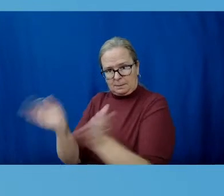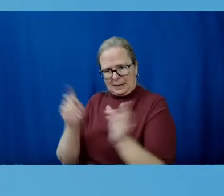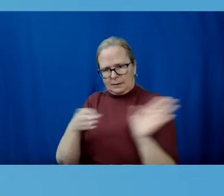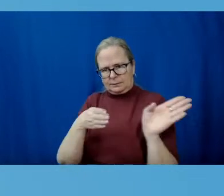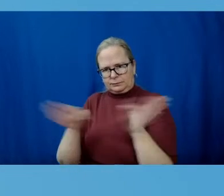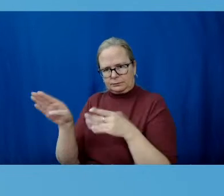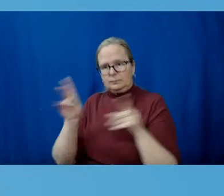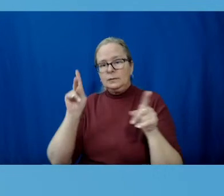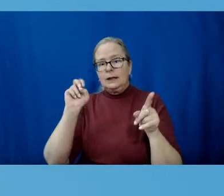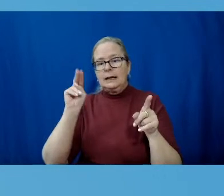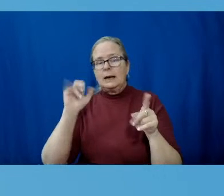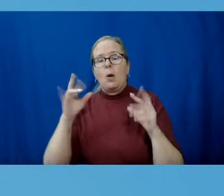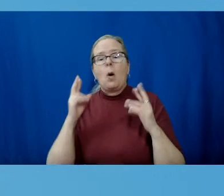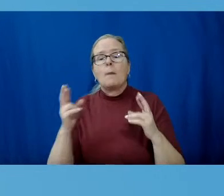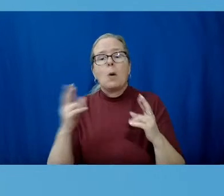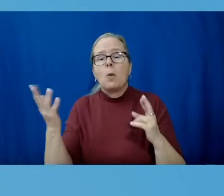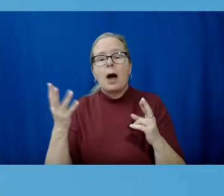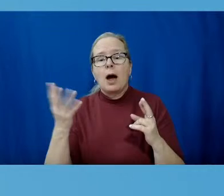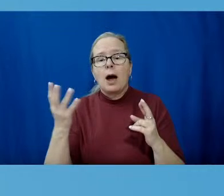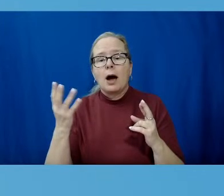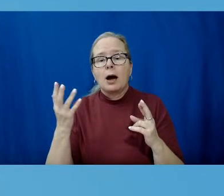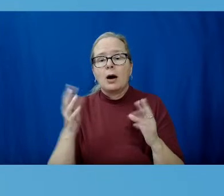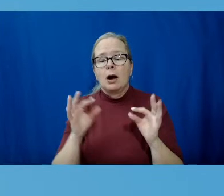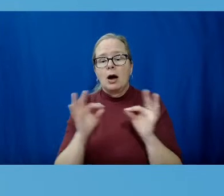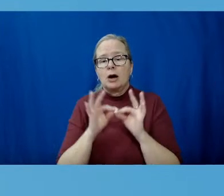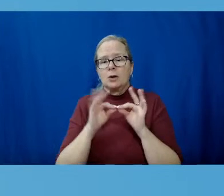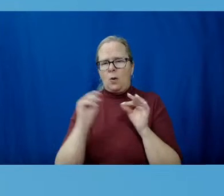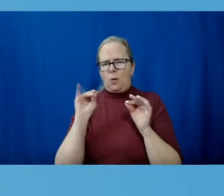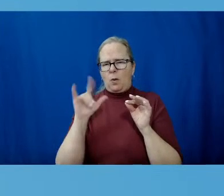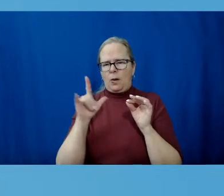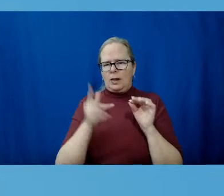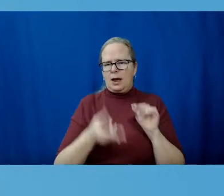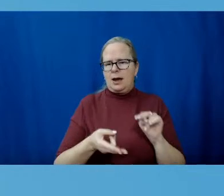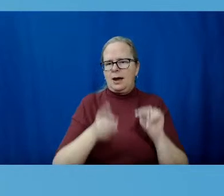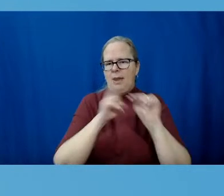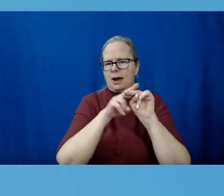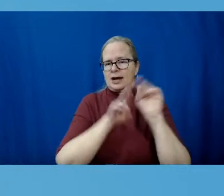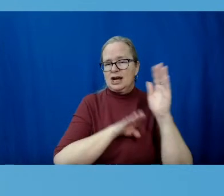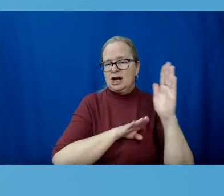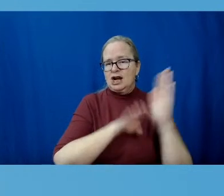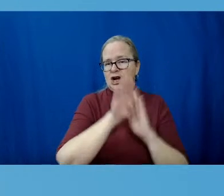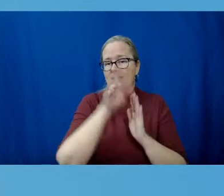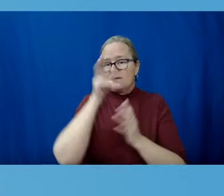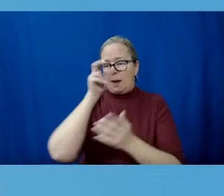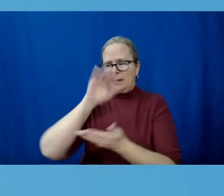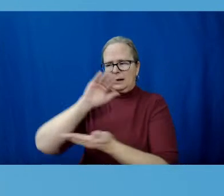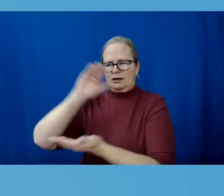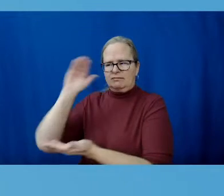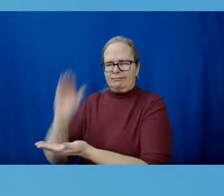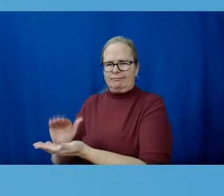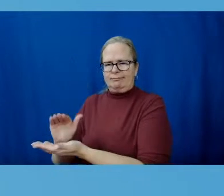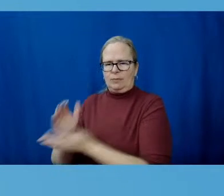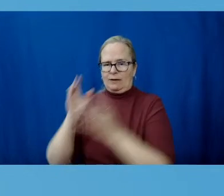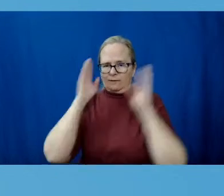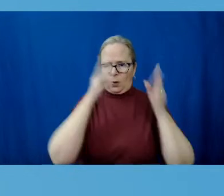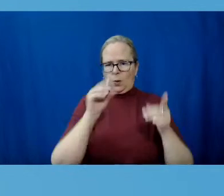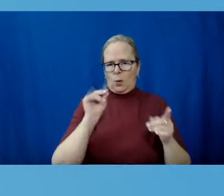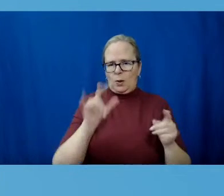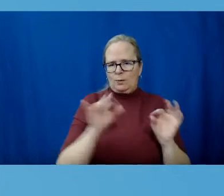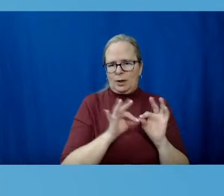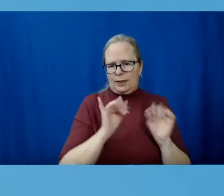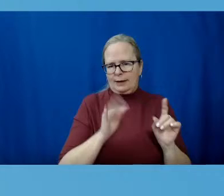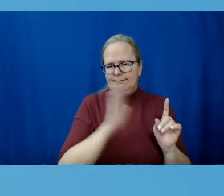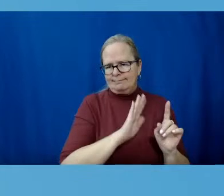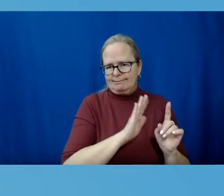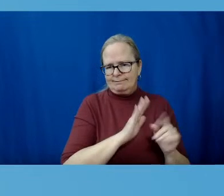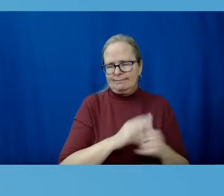Still on go for it. No, I was just going to say that one of the problems, apart from the politics